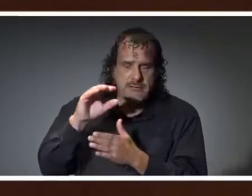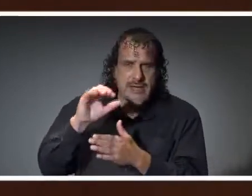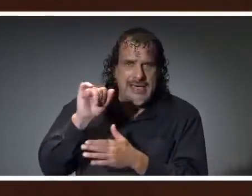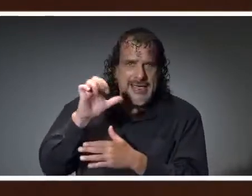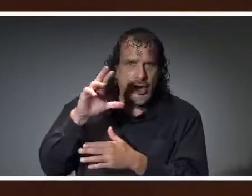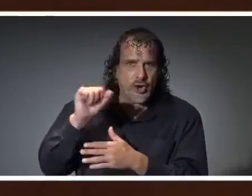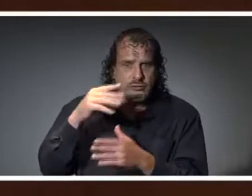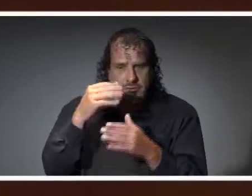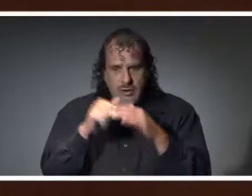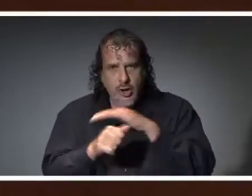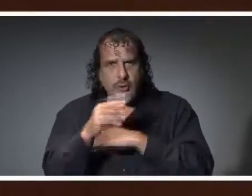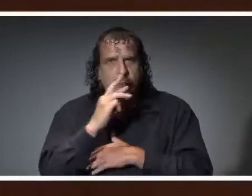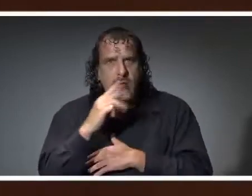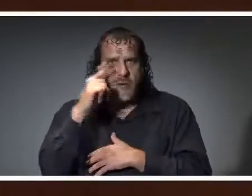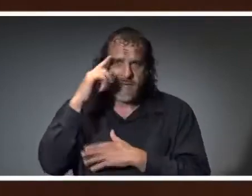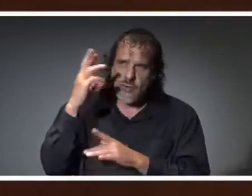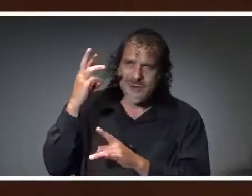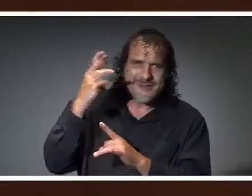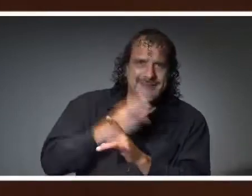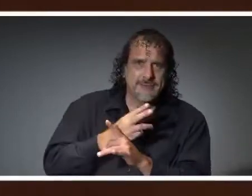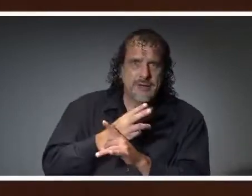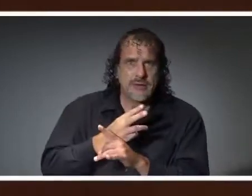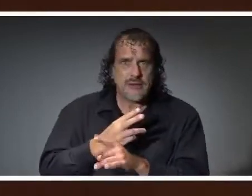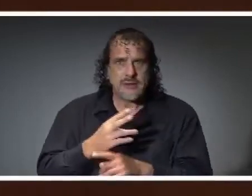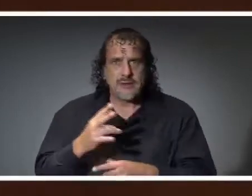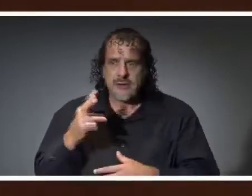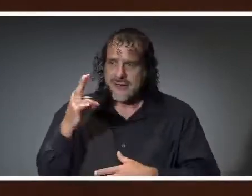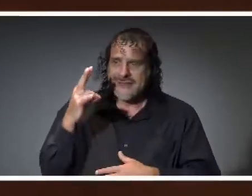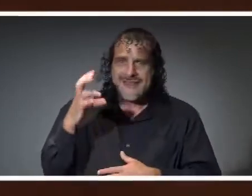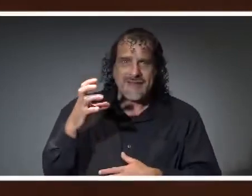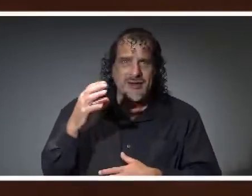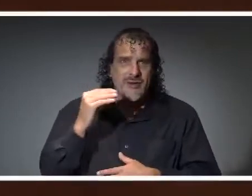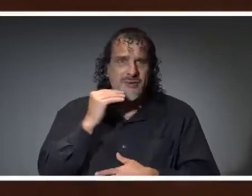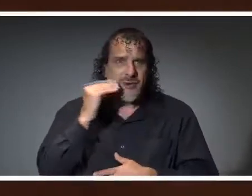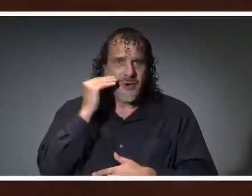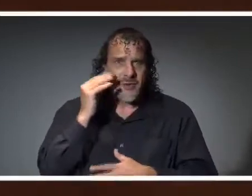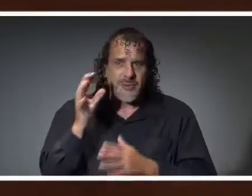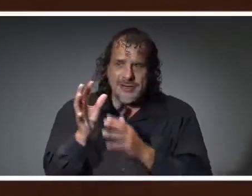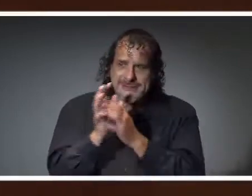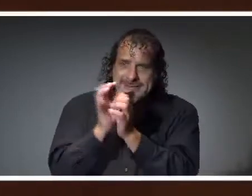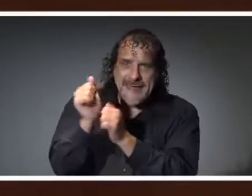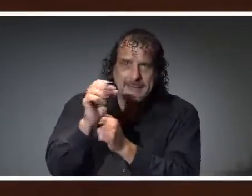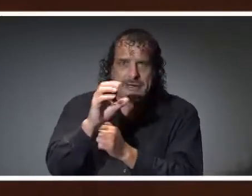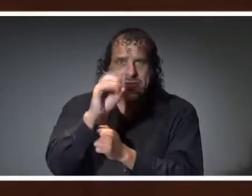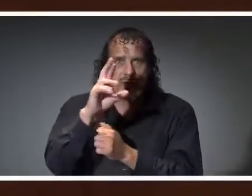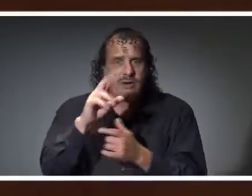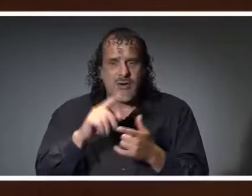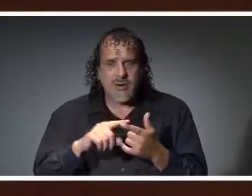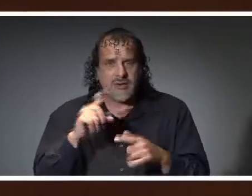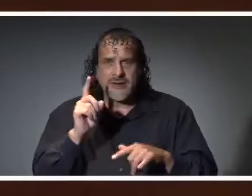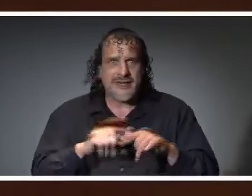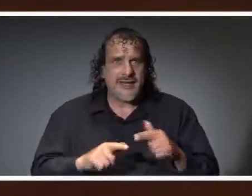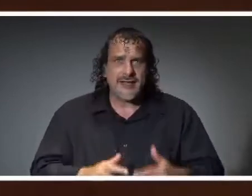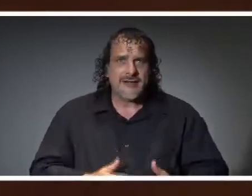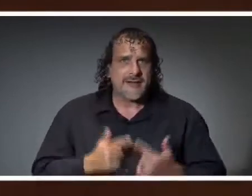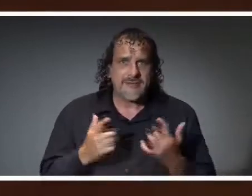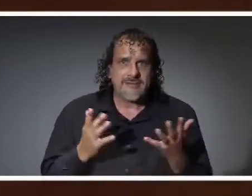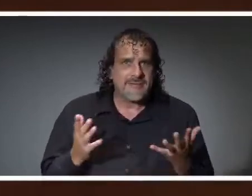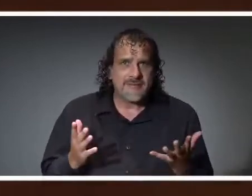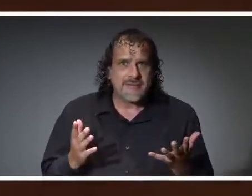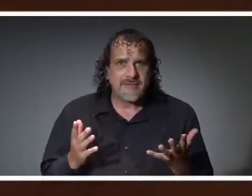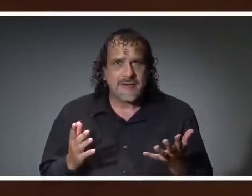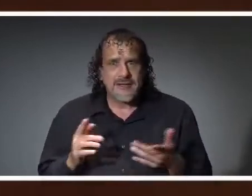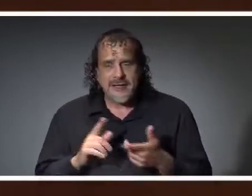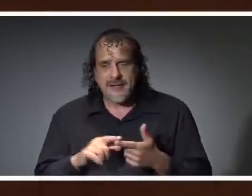And as he said, you know, almost 700 homes either damaged or destroyed. And then the crops that were